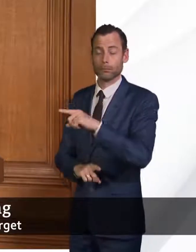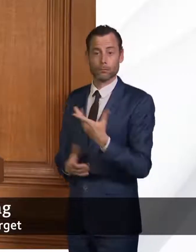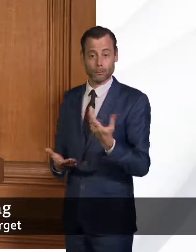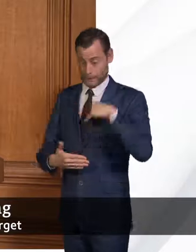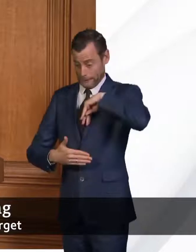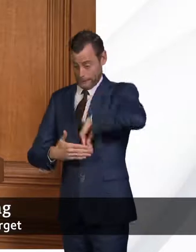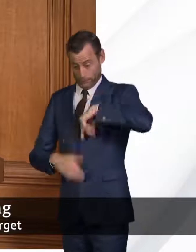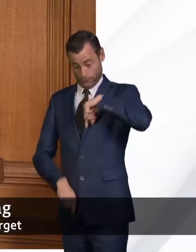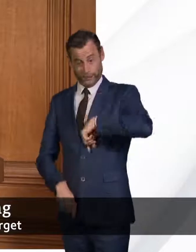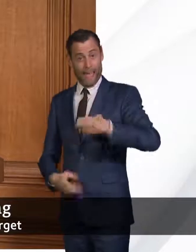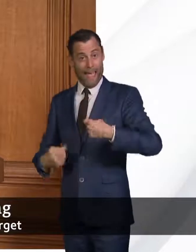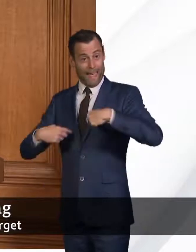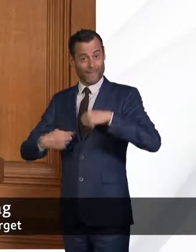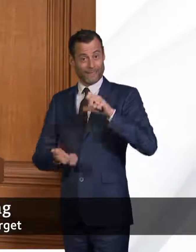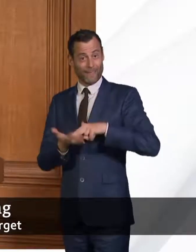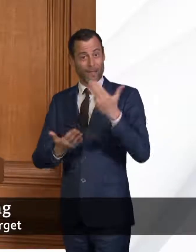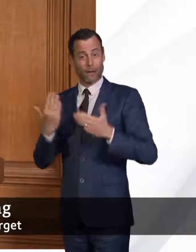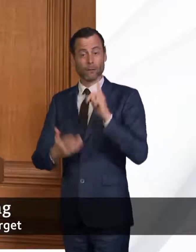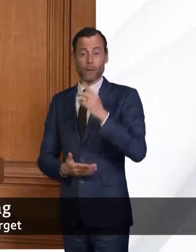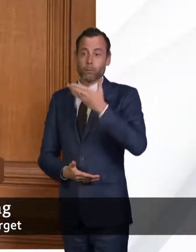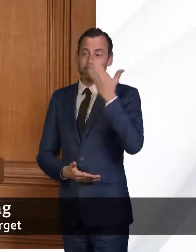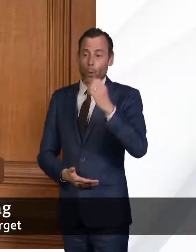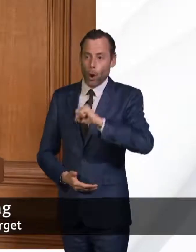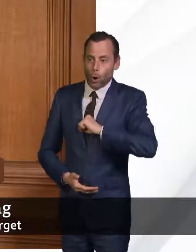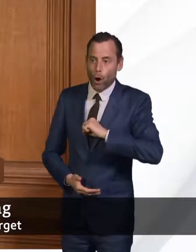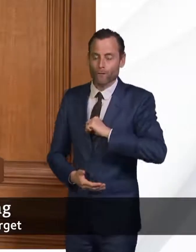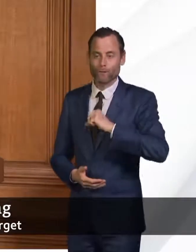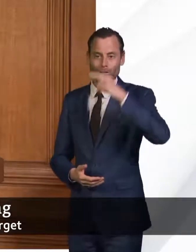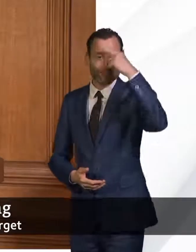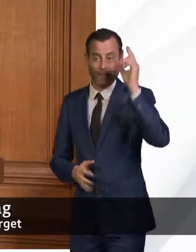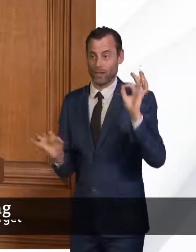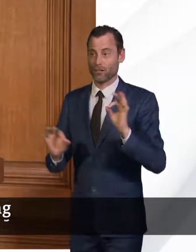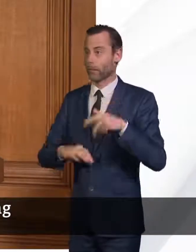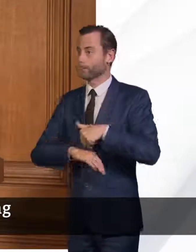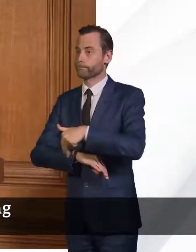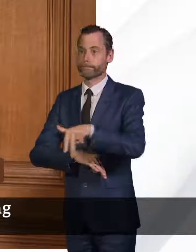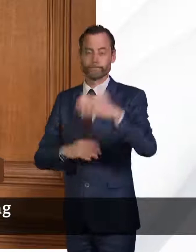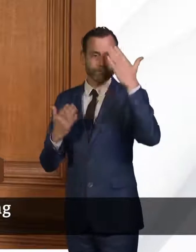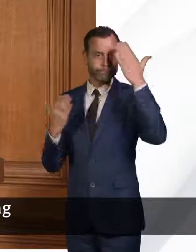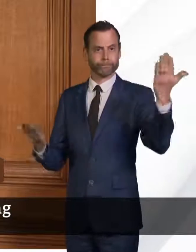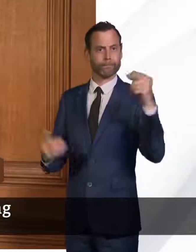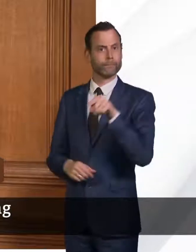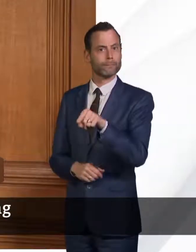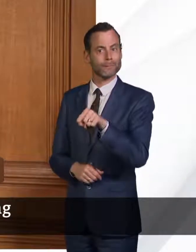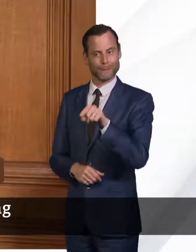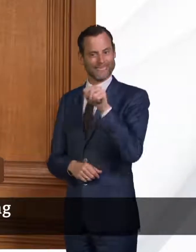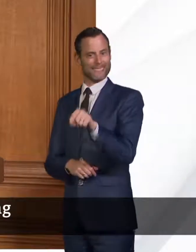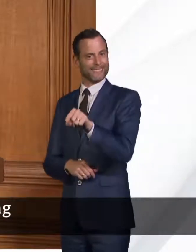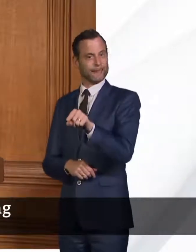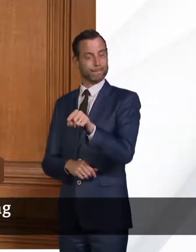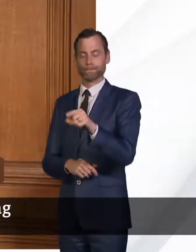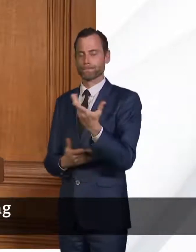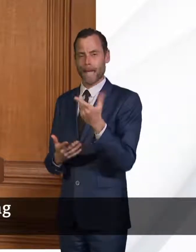yet. And that is the reason that SAGE has put so much effort into looking at this question. But the answer is clear,